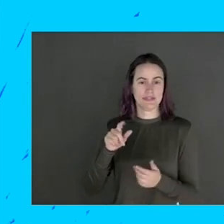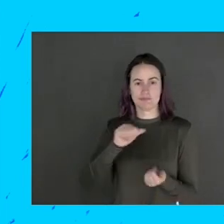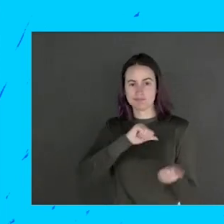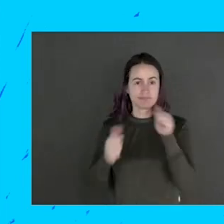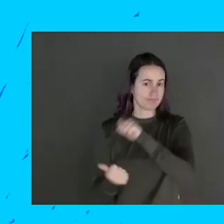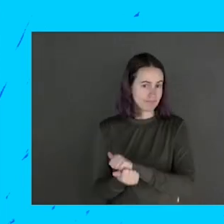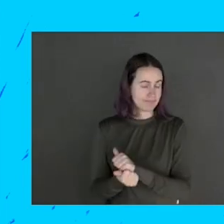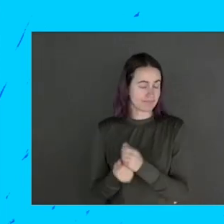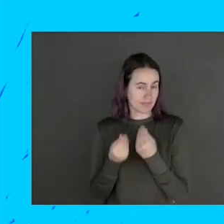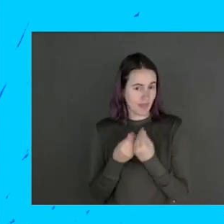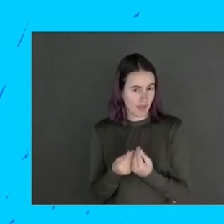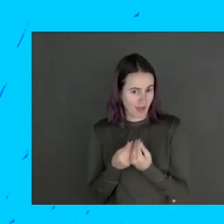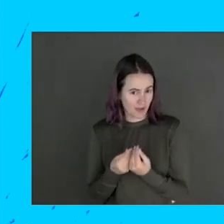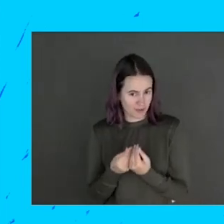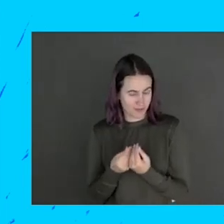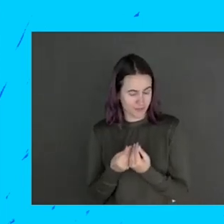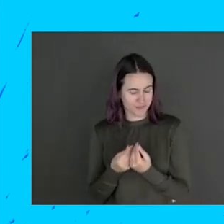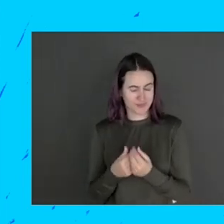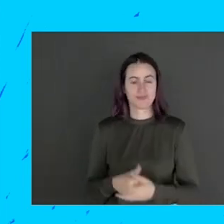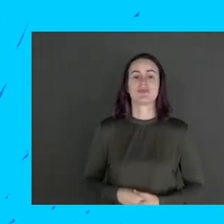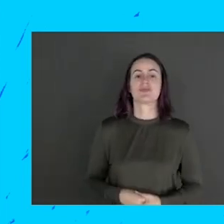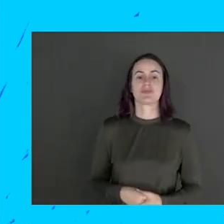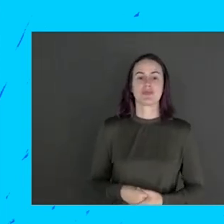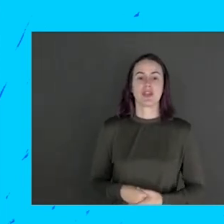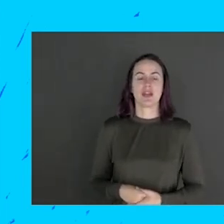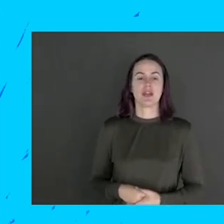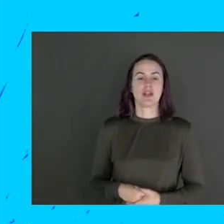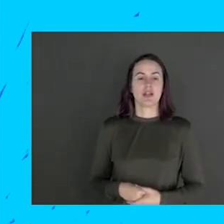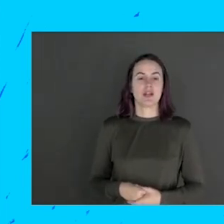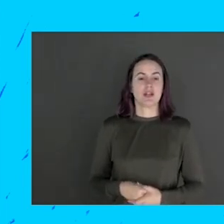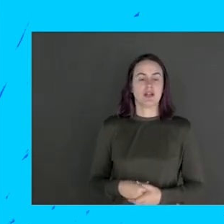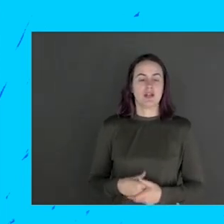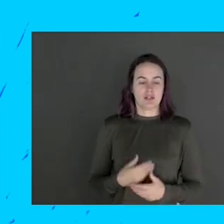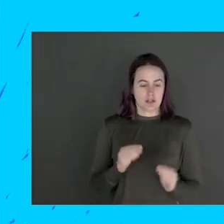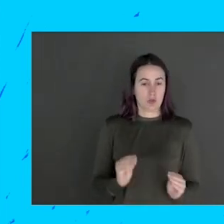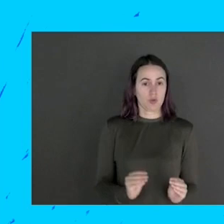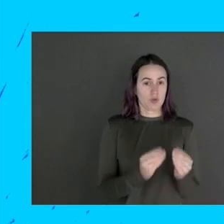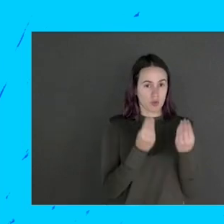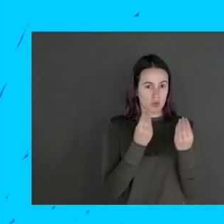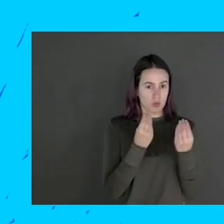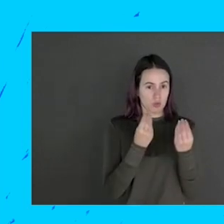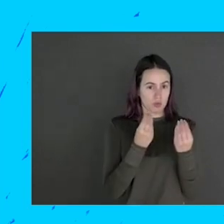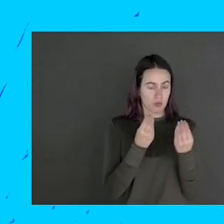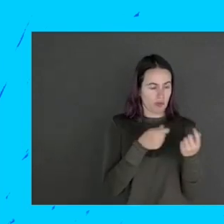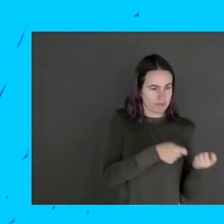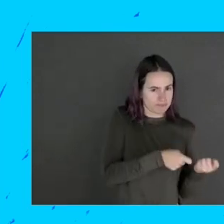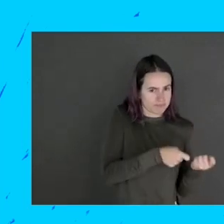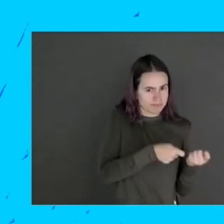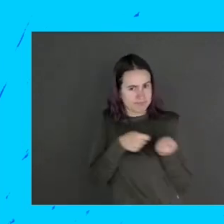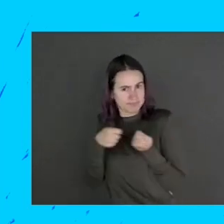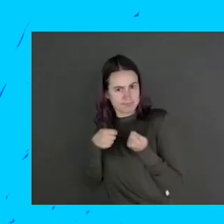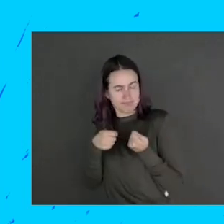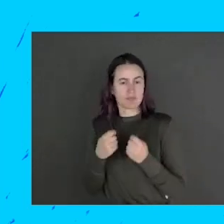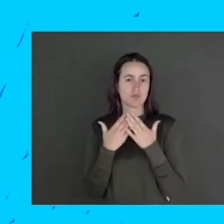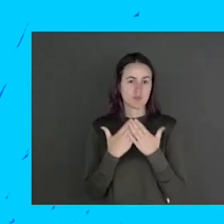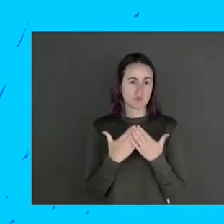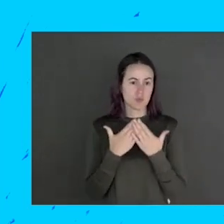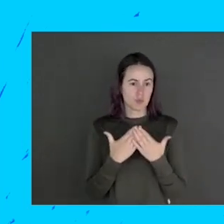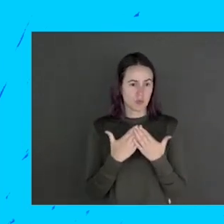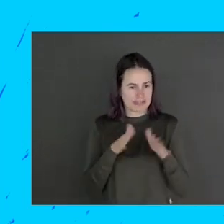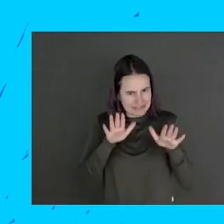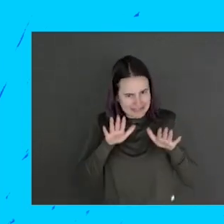answers is the one you just provided about keeping young people, bringing young people to schools and keeping them